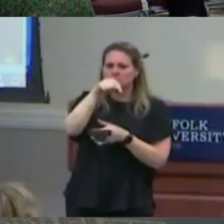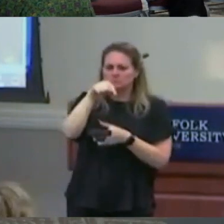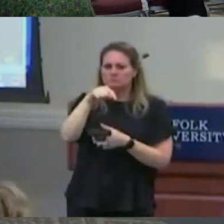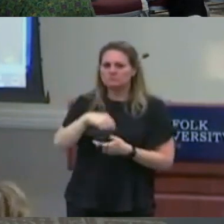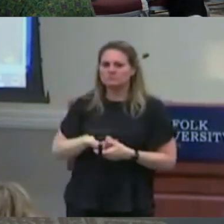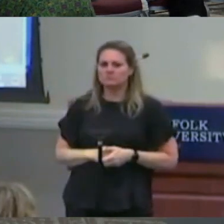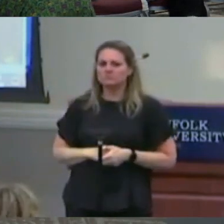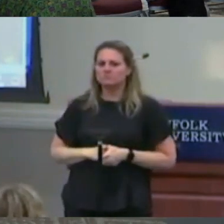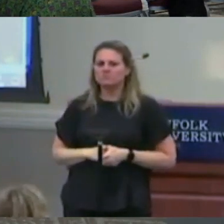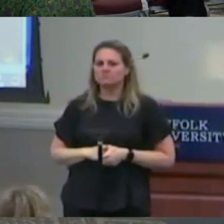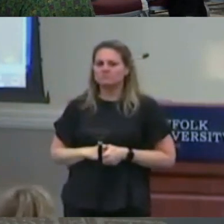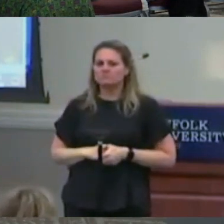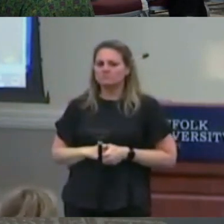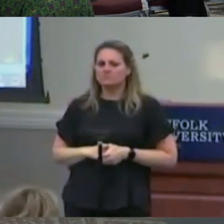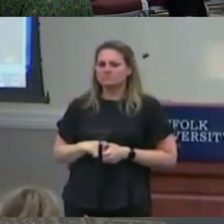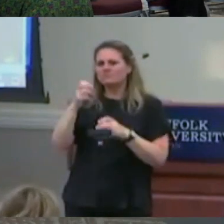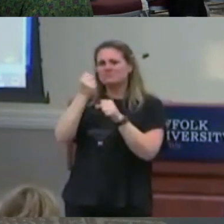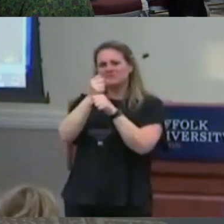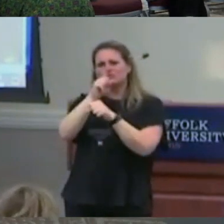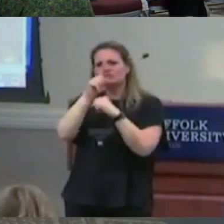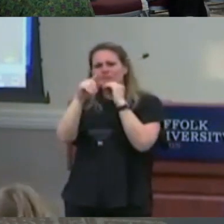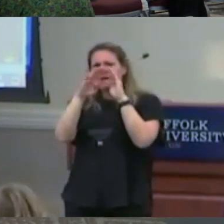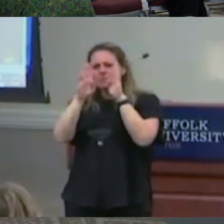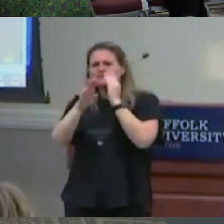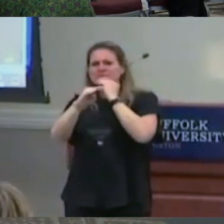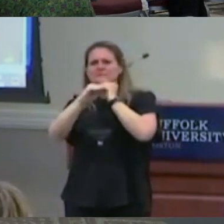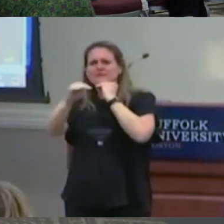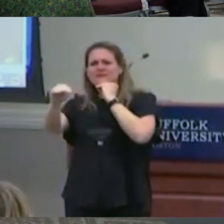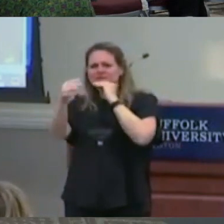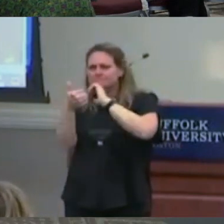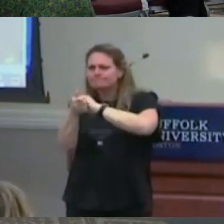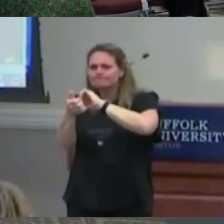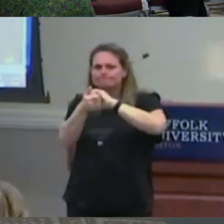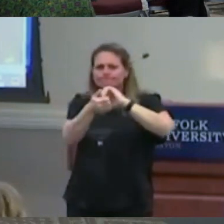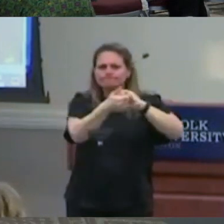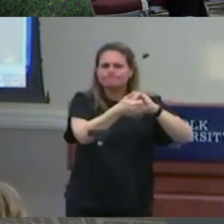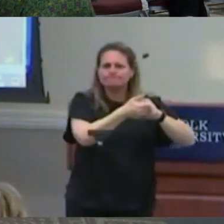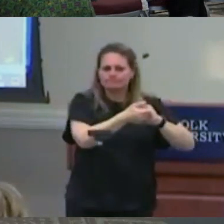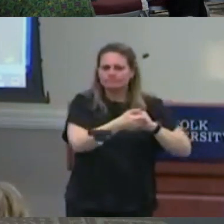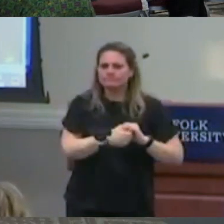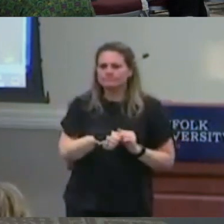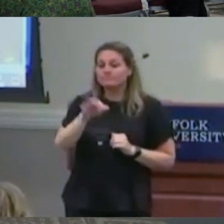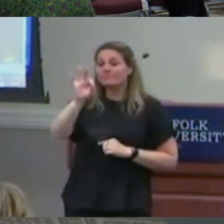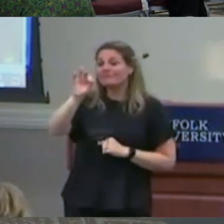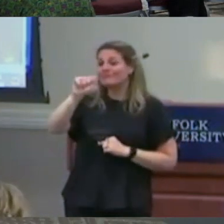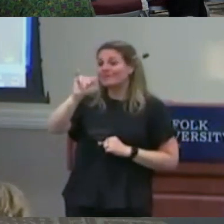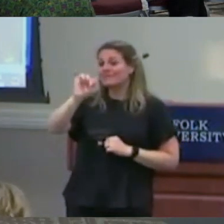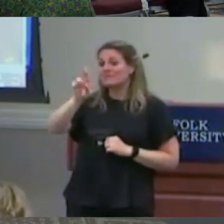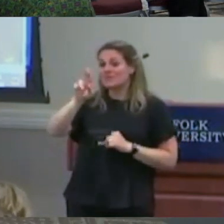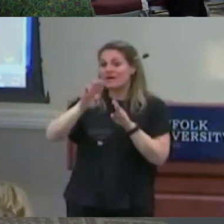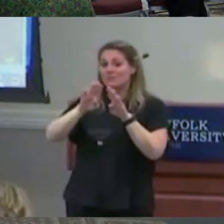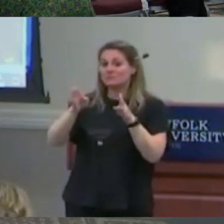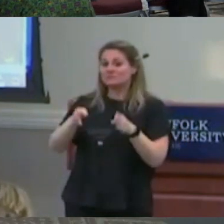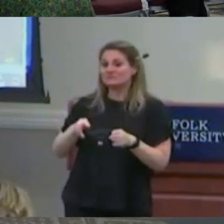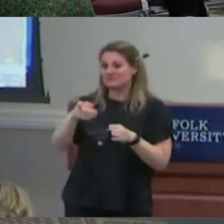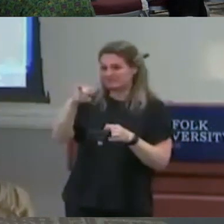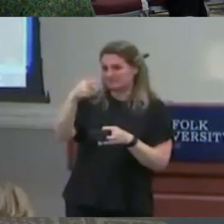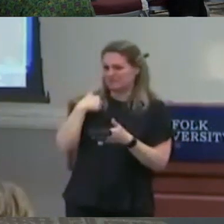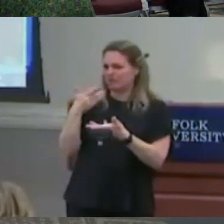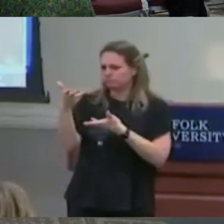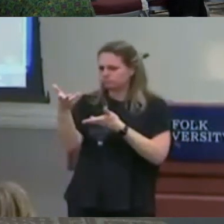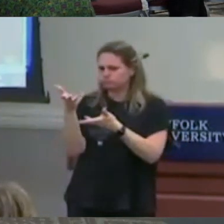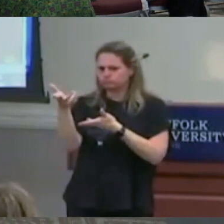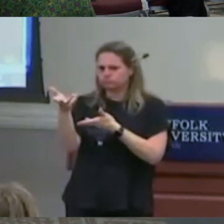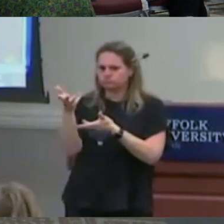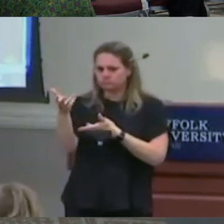They work on people who have housing discrimination issues. Then we also work on reviewing new building developments